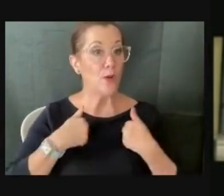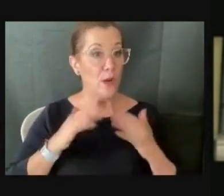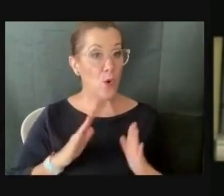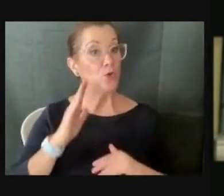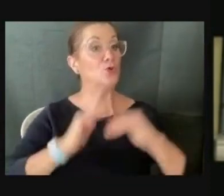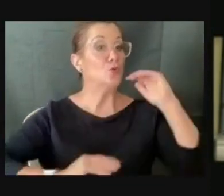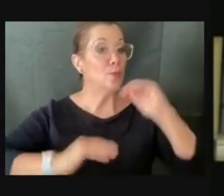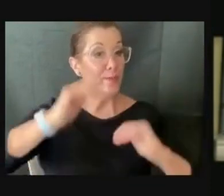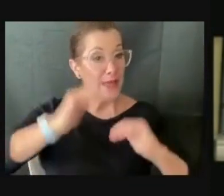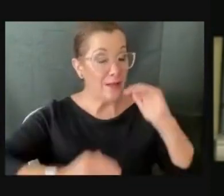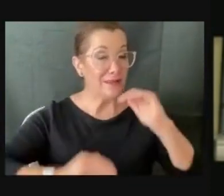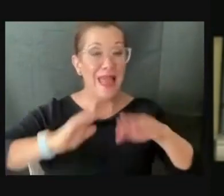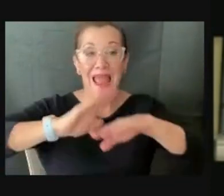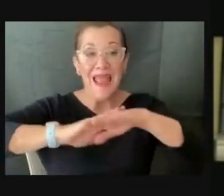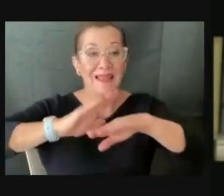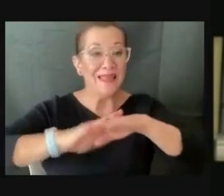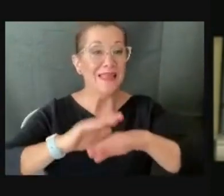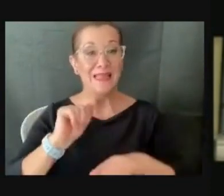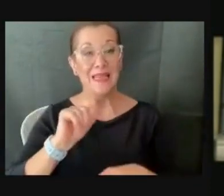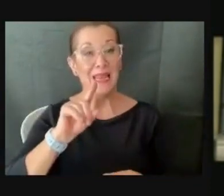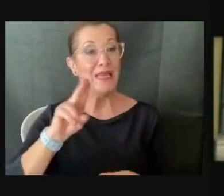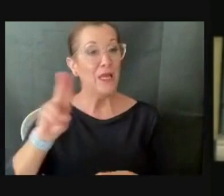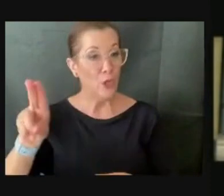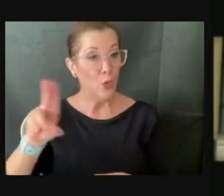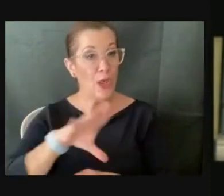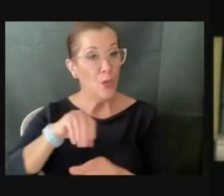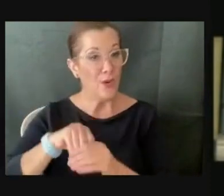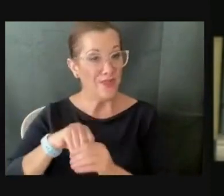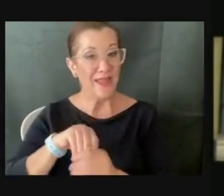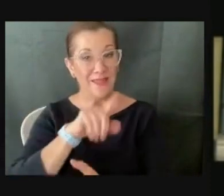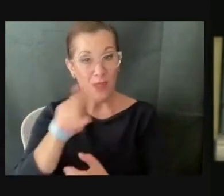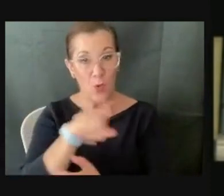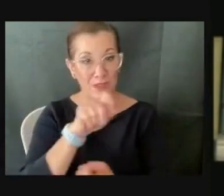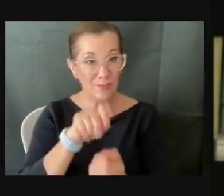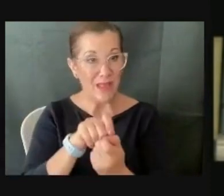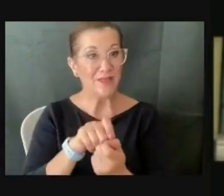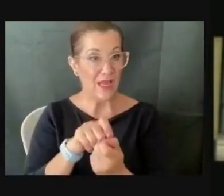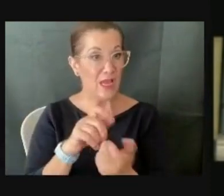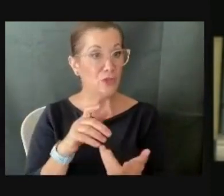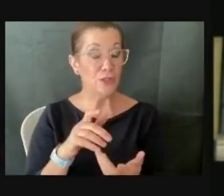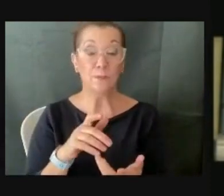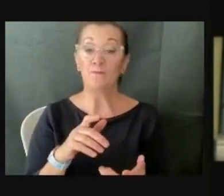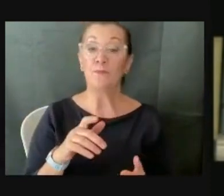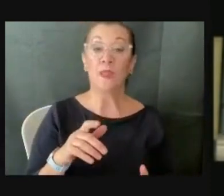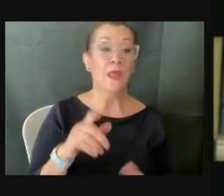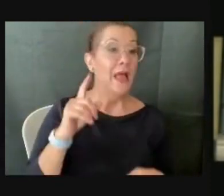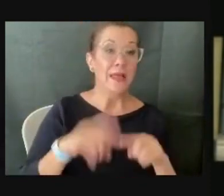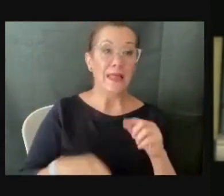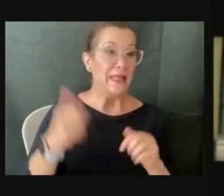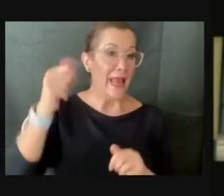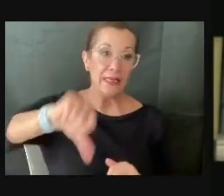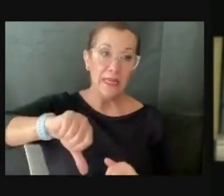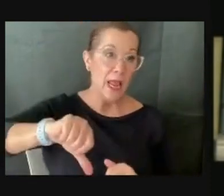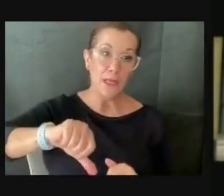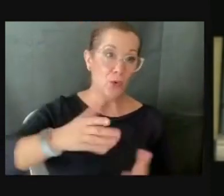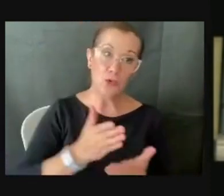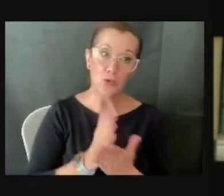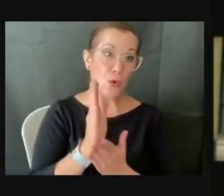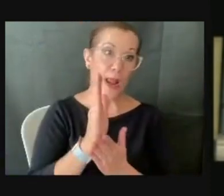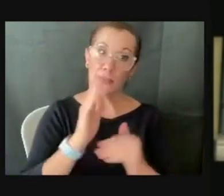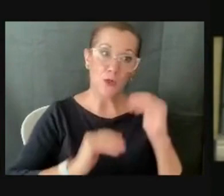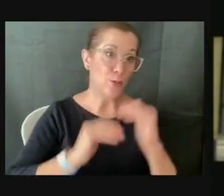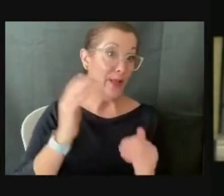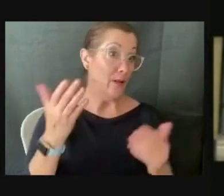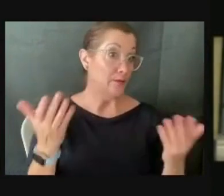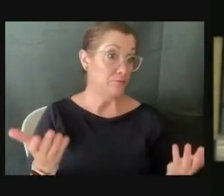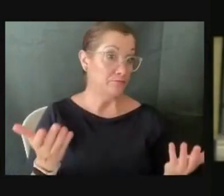build at least an ADU within these specifications. In other words, they can't deny you your right to build that. And